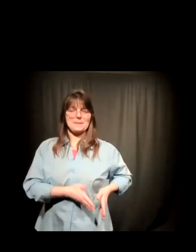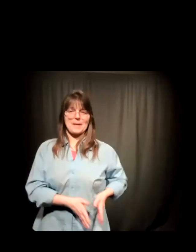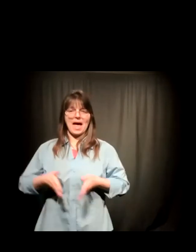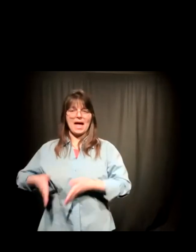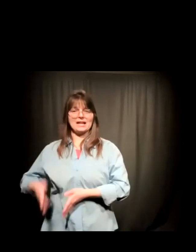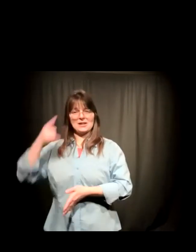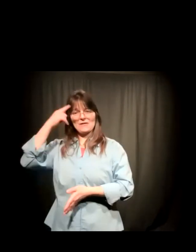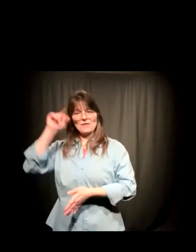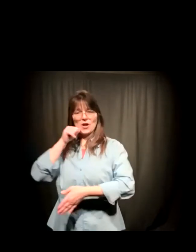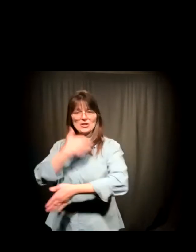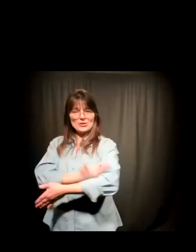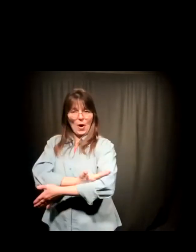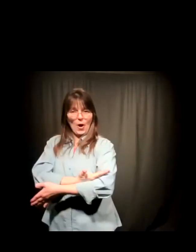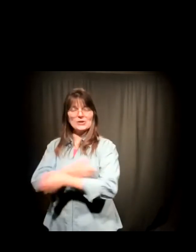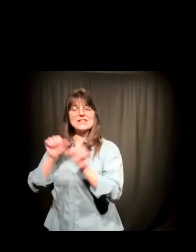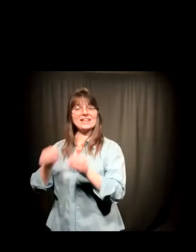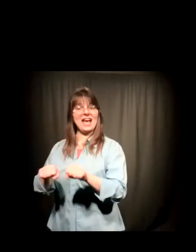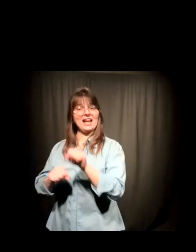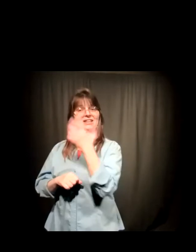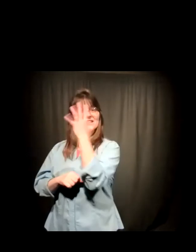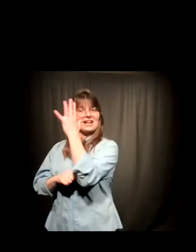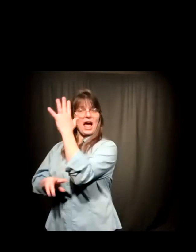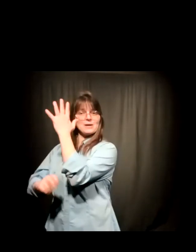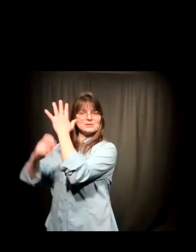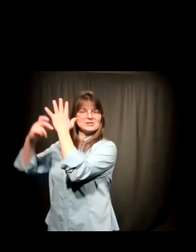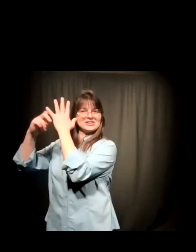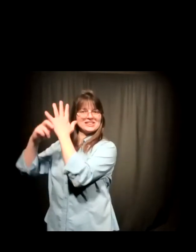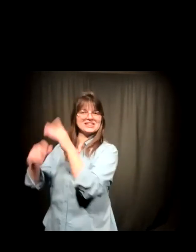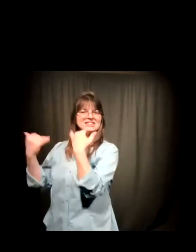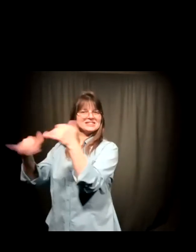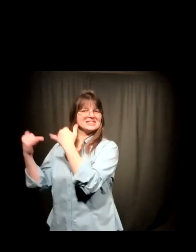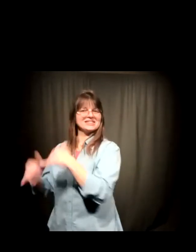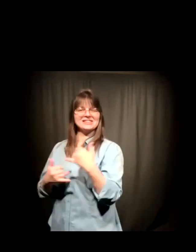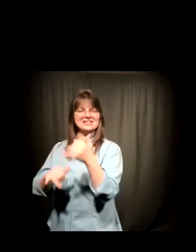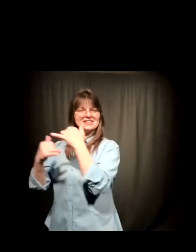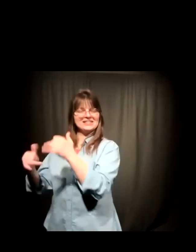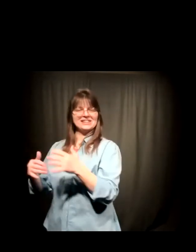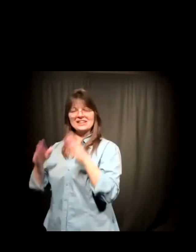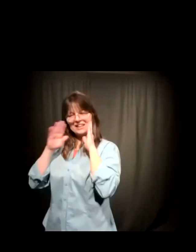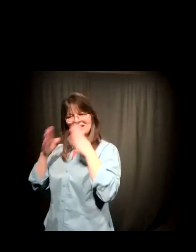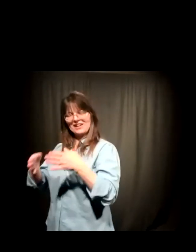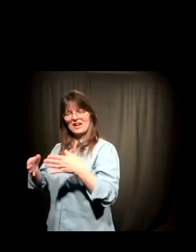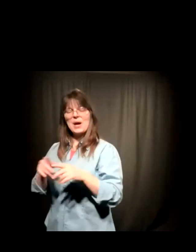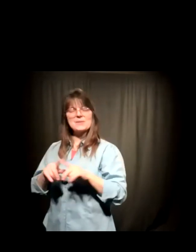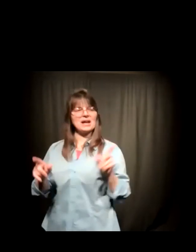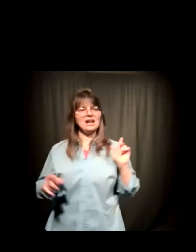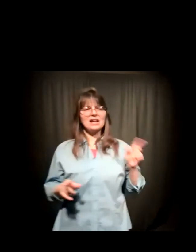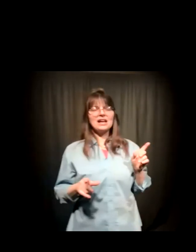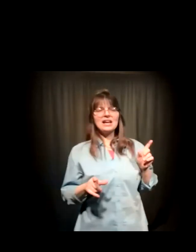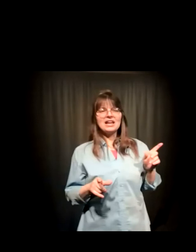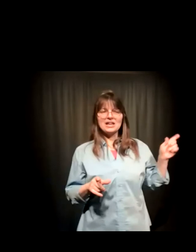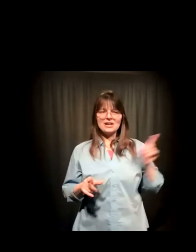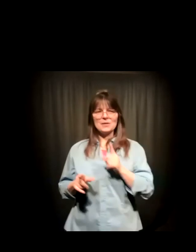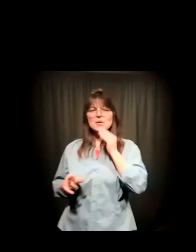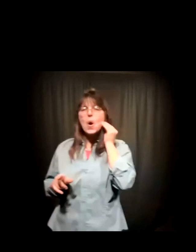gift was an axe, and where Alex worked not on deafness, but on sheep breeding and